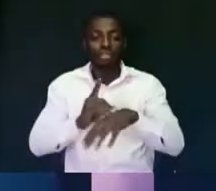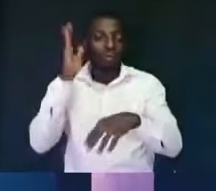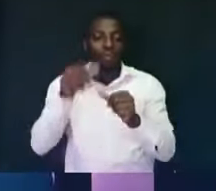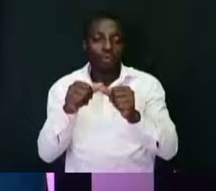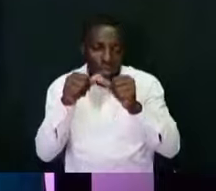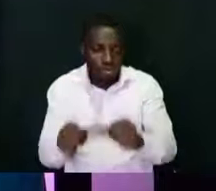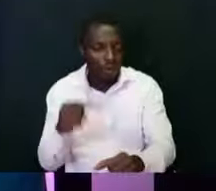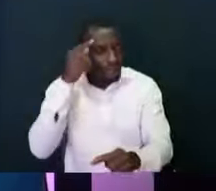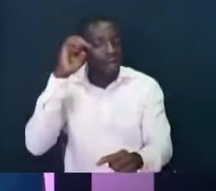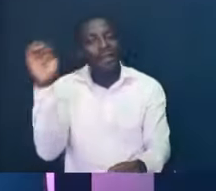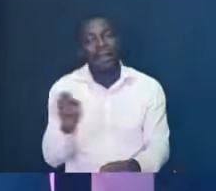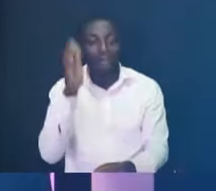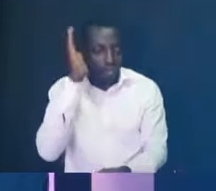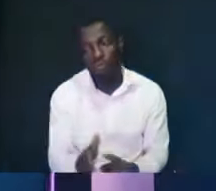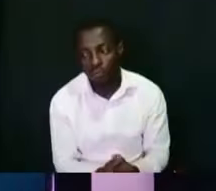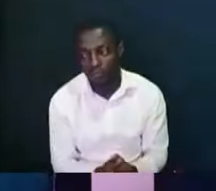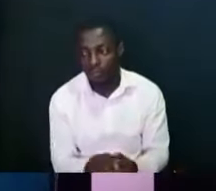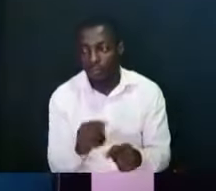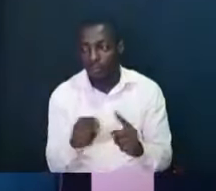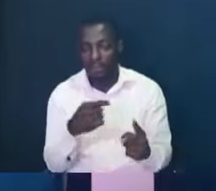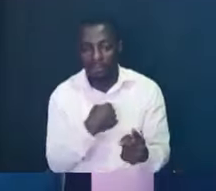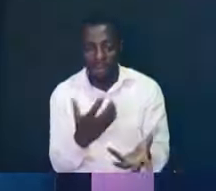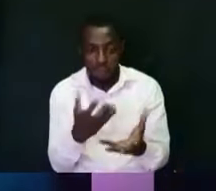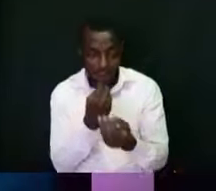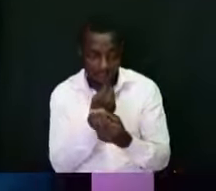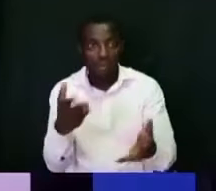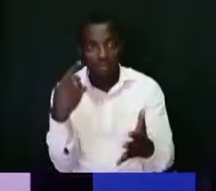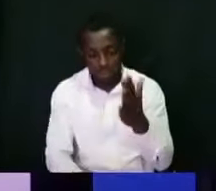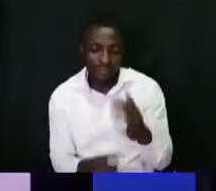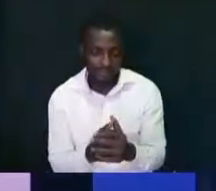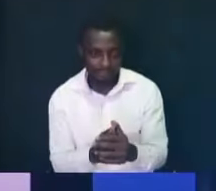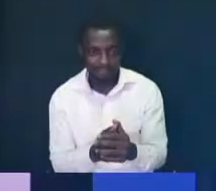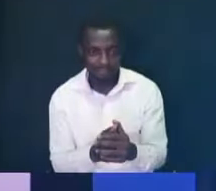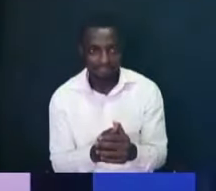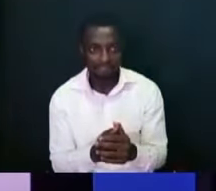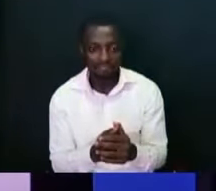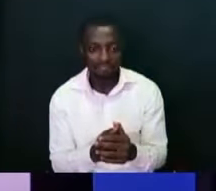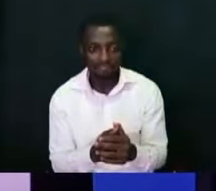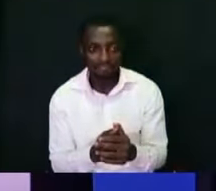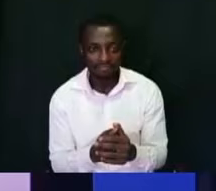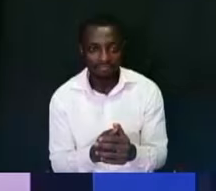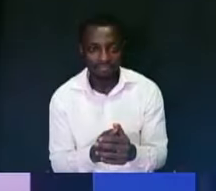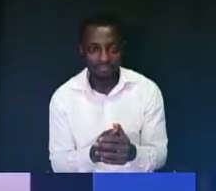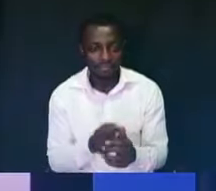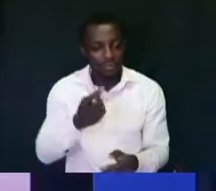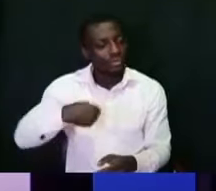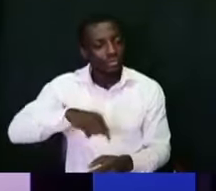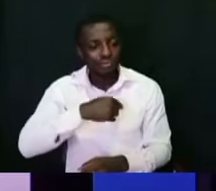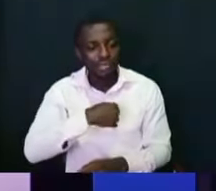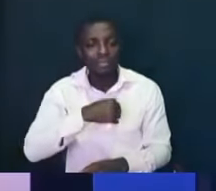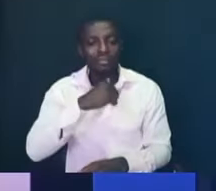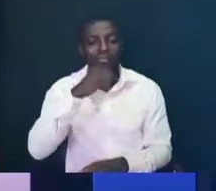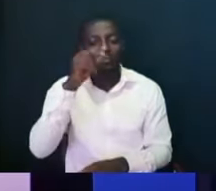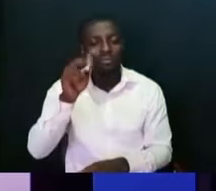forever. But what I want to say about this scripture, we don't have to leave